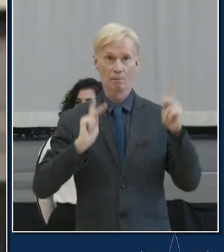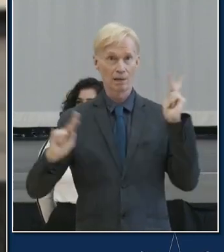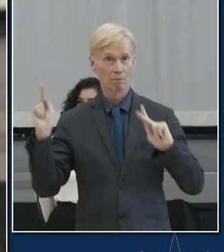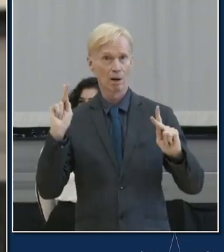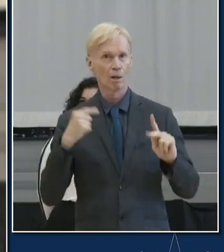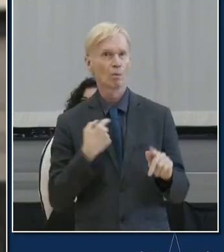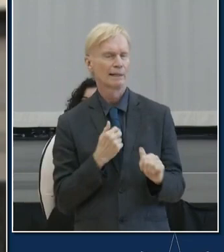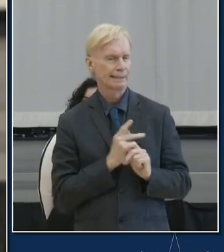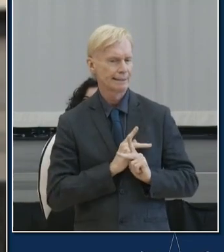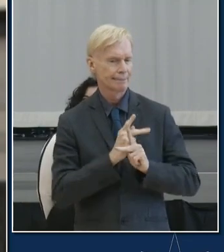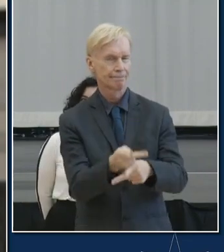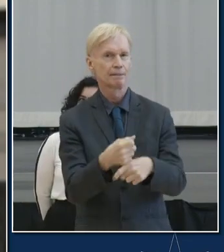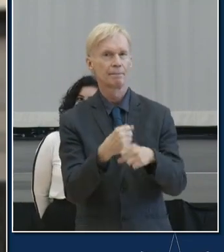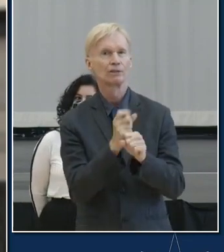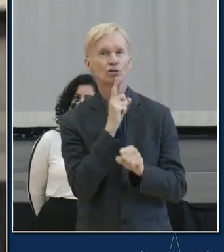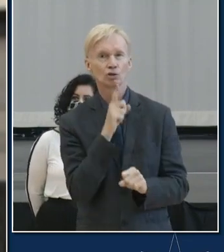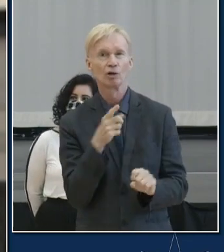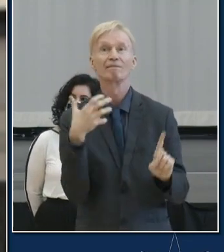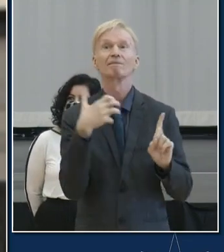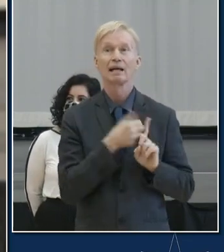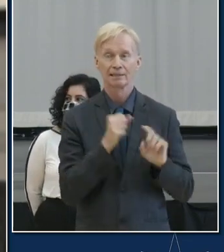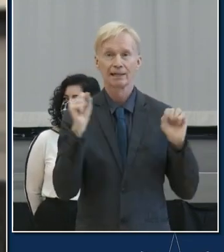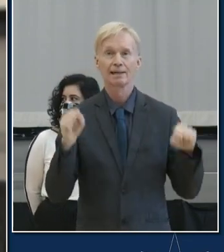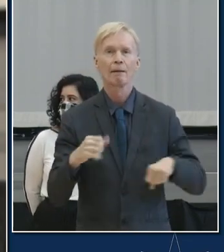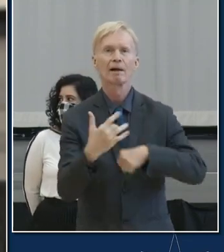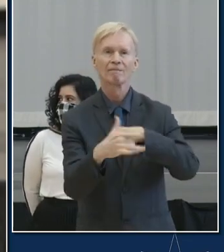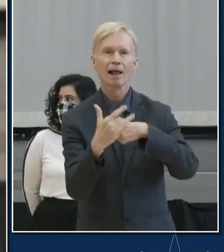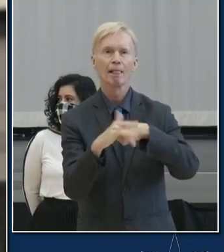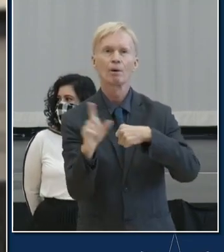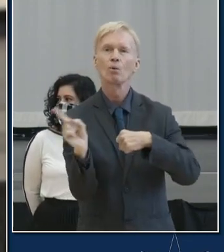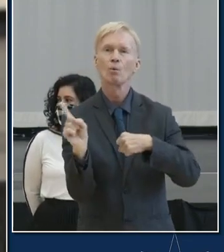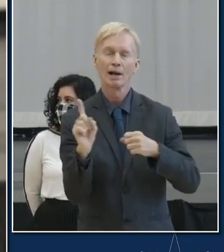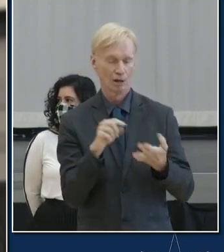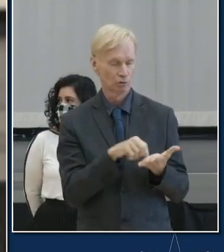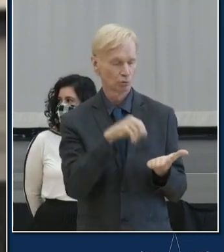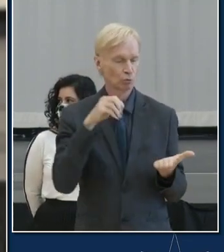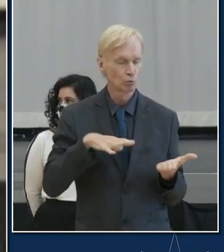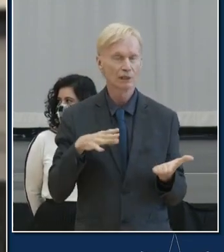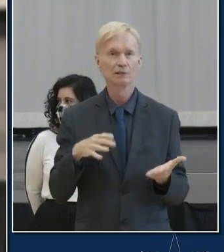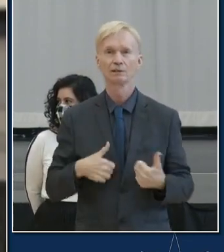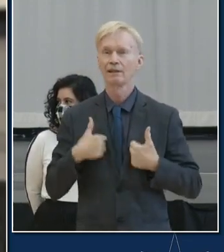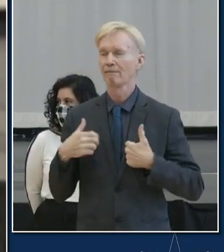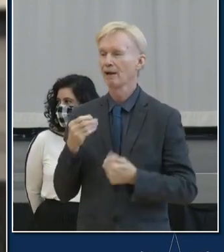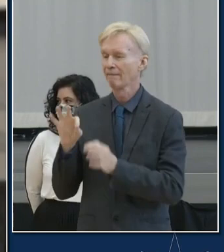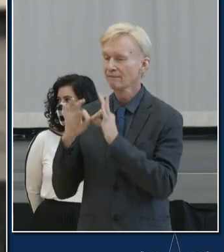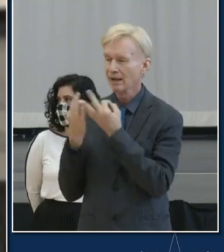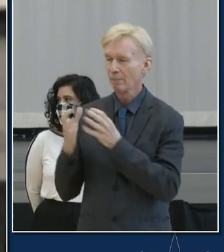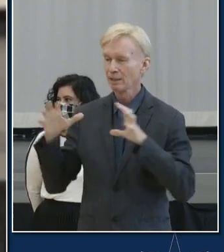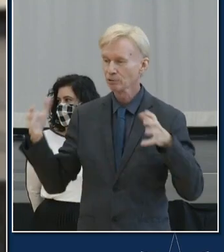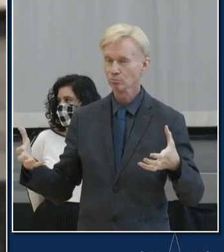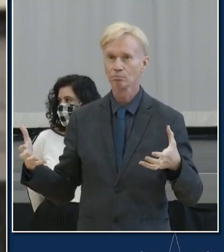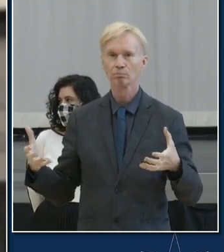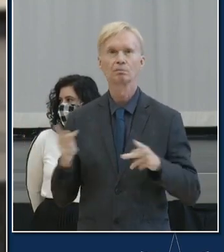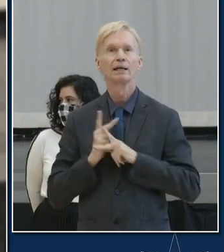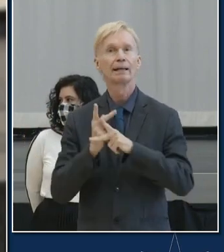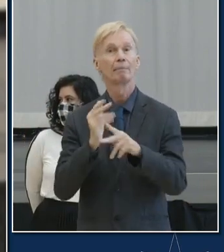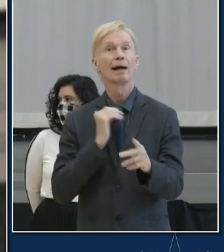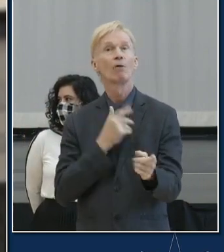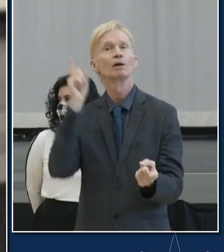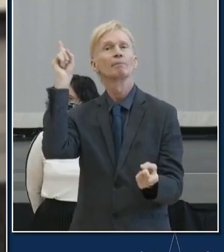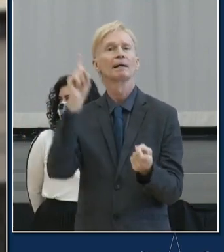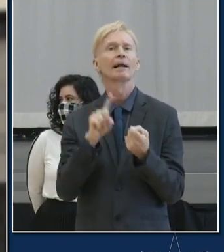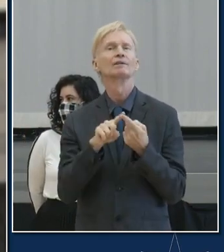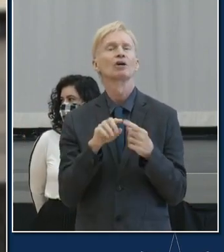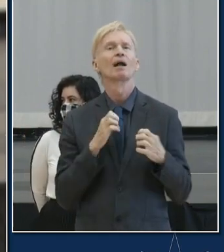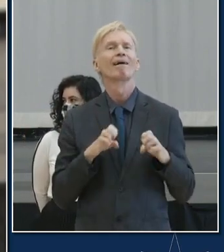that we make the vaccine available where students and their families are, and continue the mitigation efforts that, if